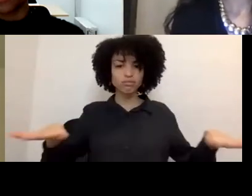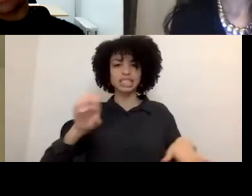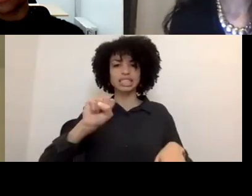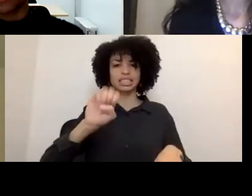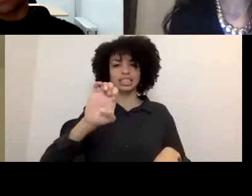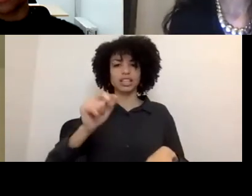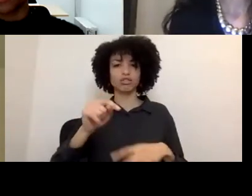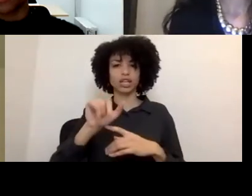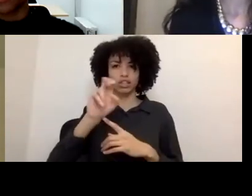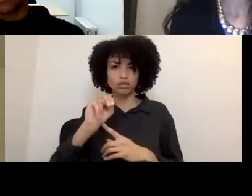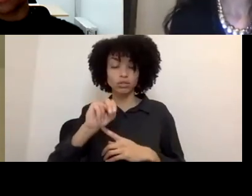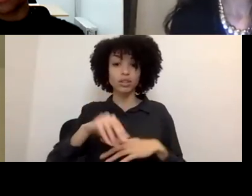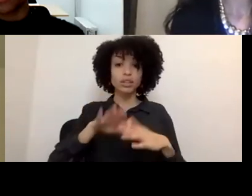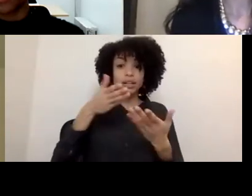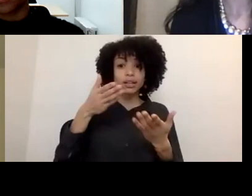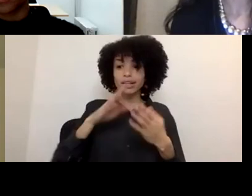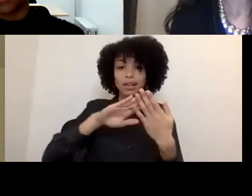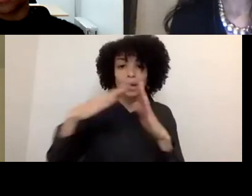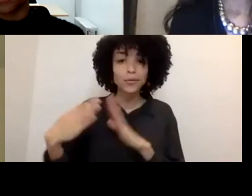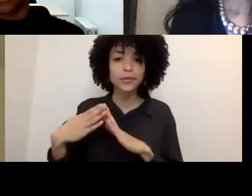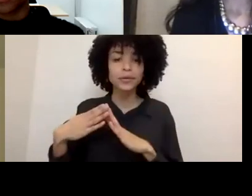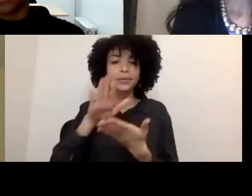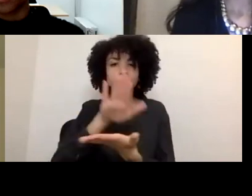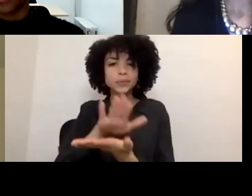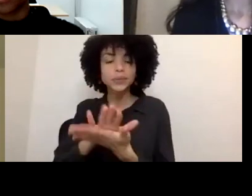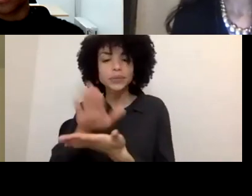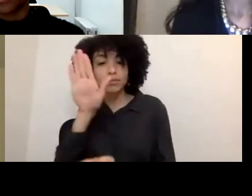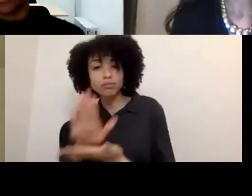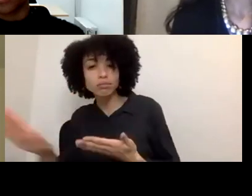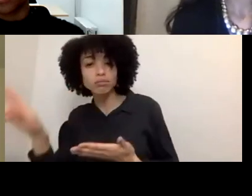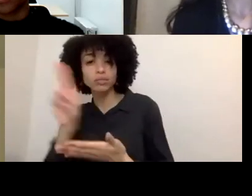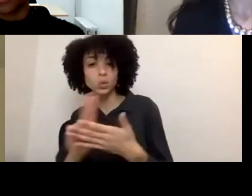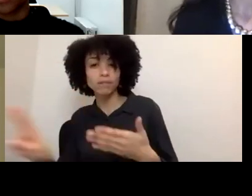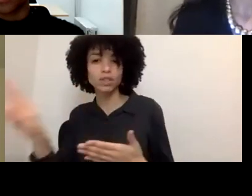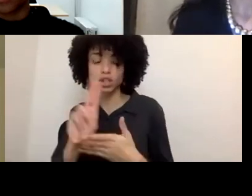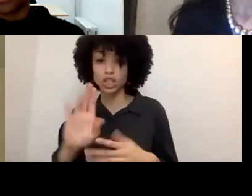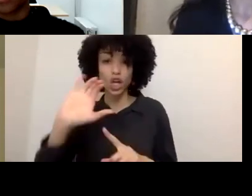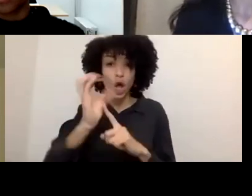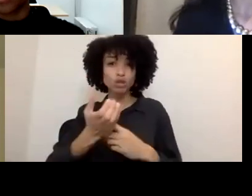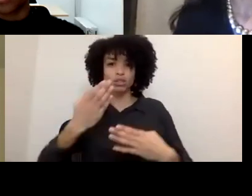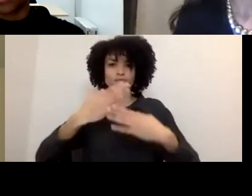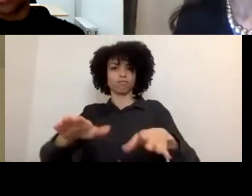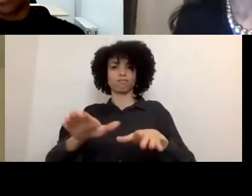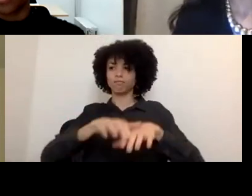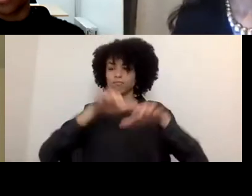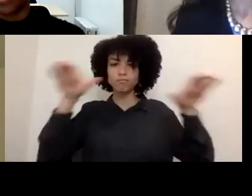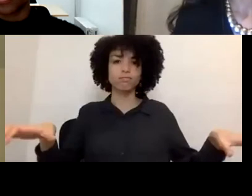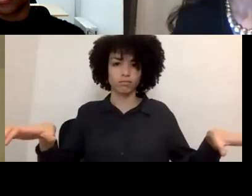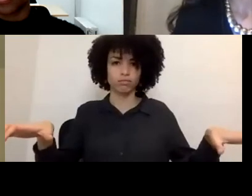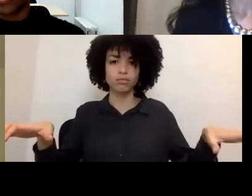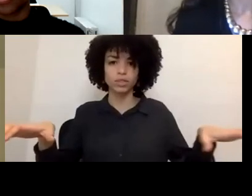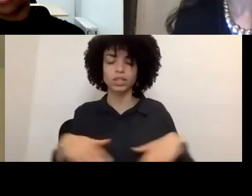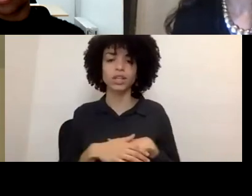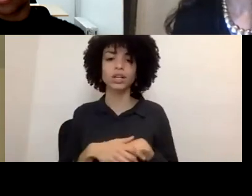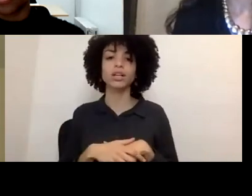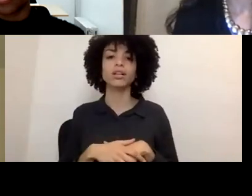colleges and universities, even in culture. The culture wars have obscured and exacerbated these facts. Worse,